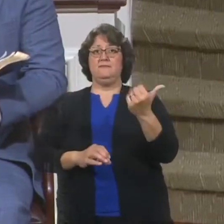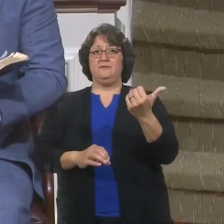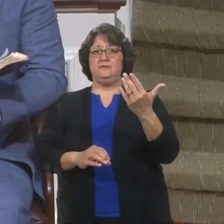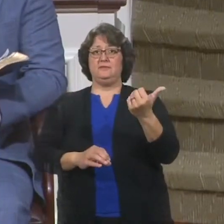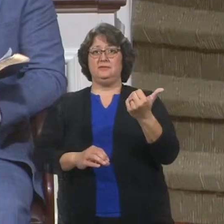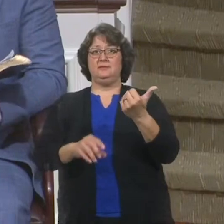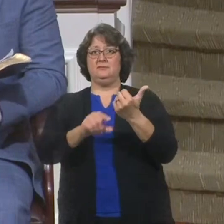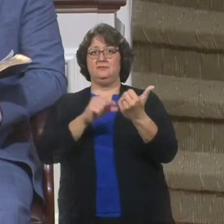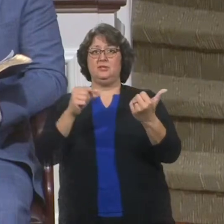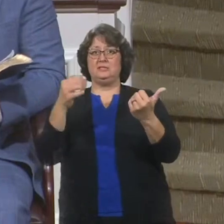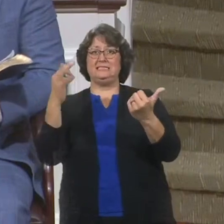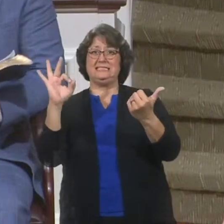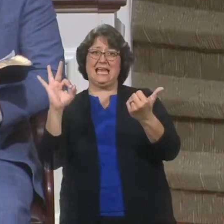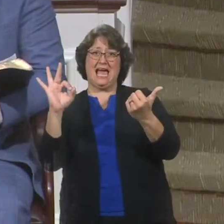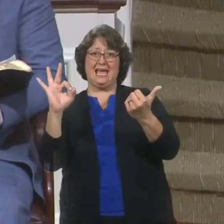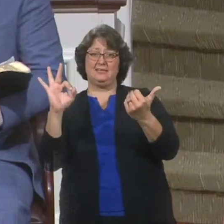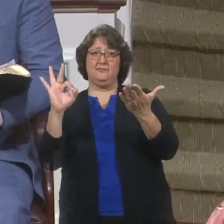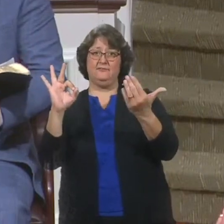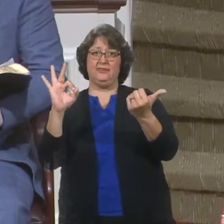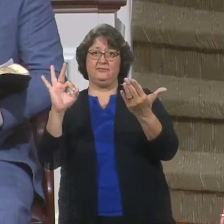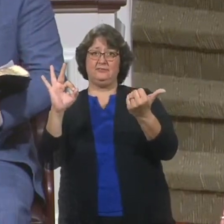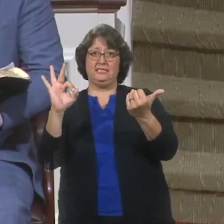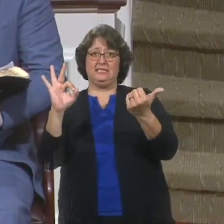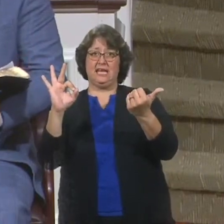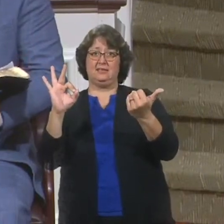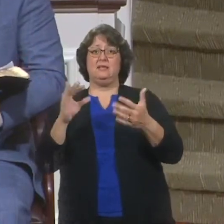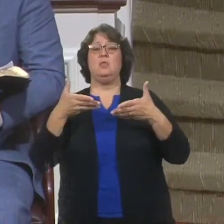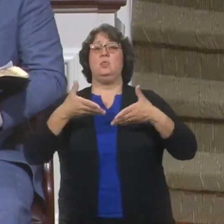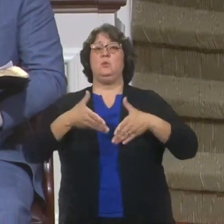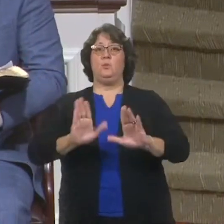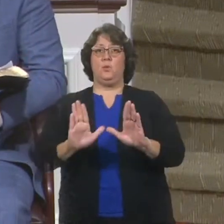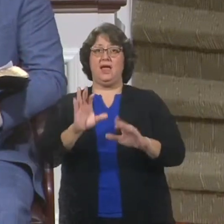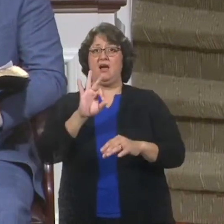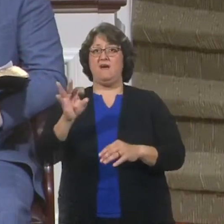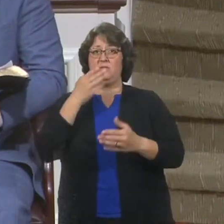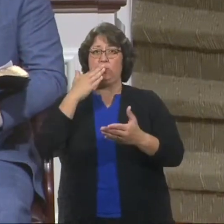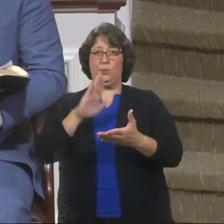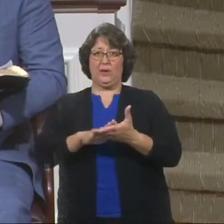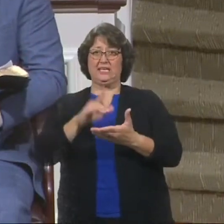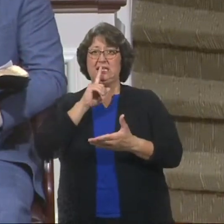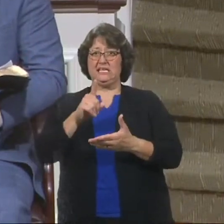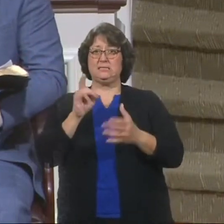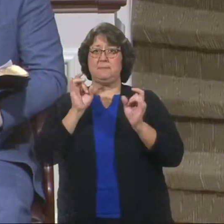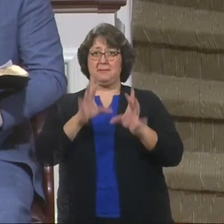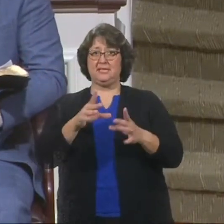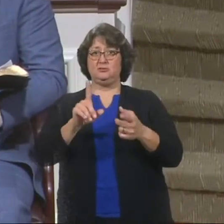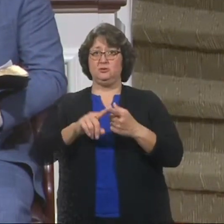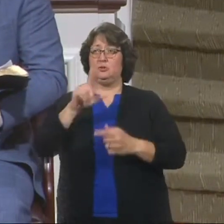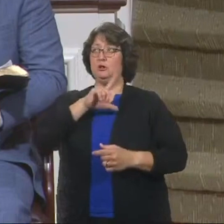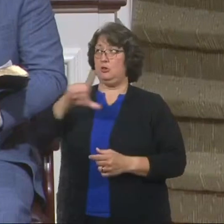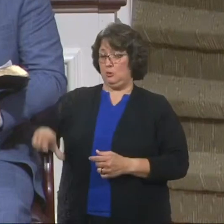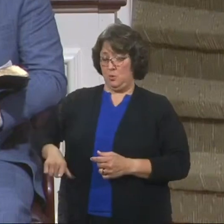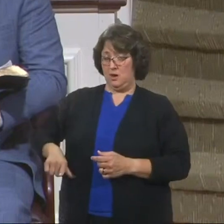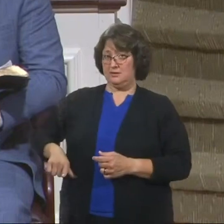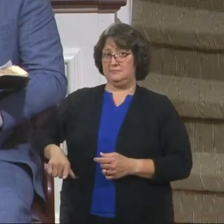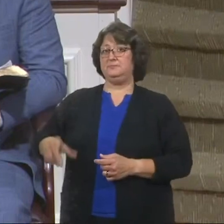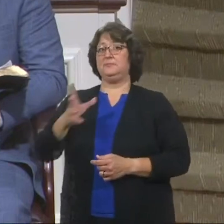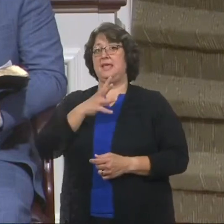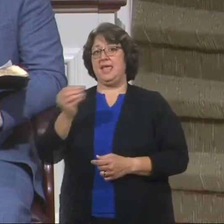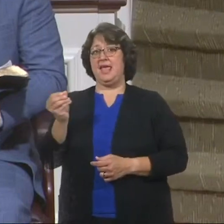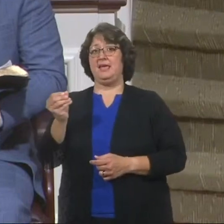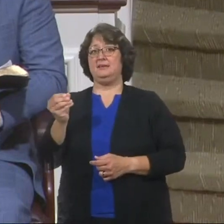that? 15:9, here's what the Bible says. The way of the wicked is an abomination to the Lord. Would you finish the verse with